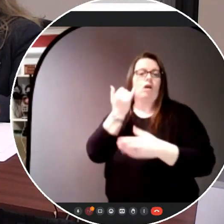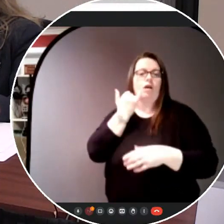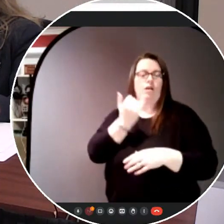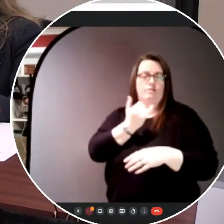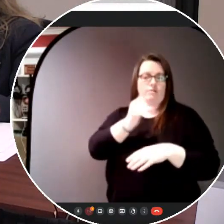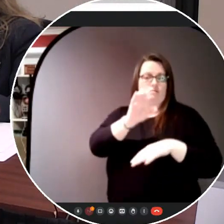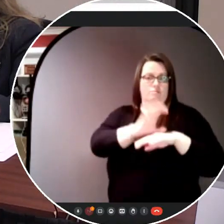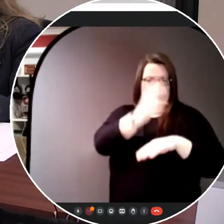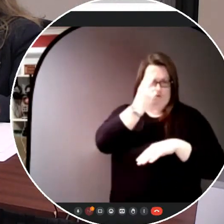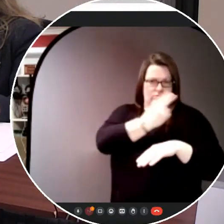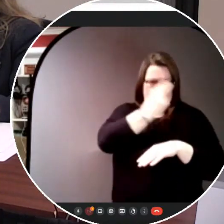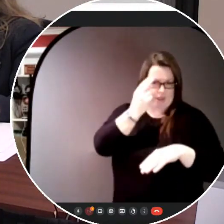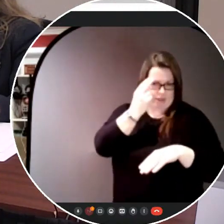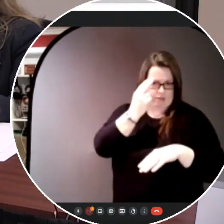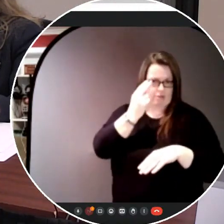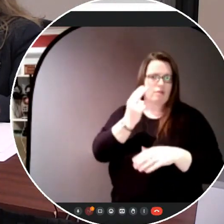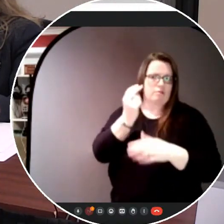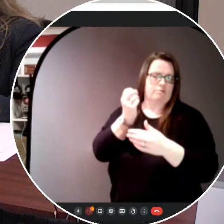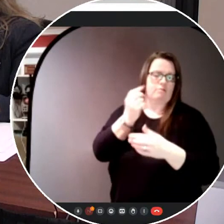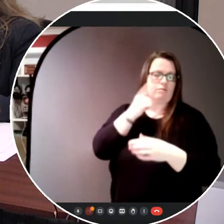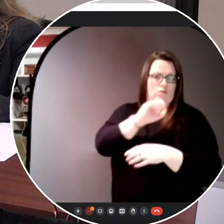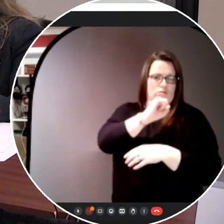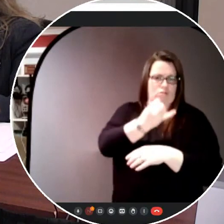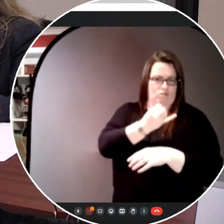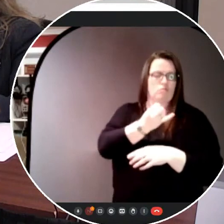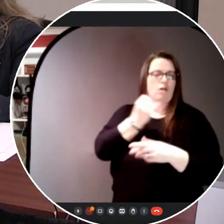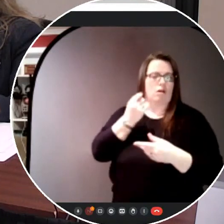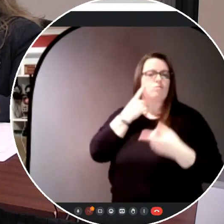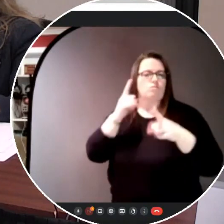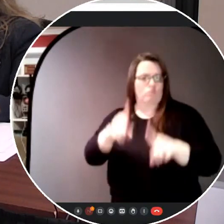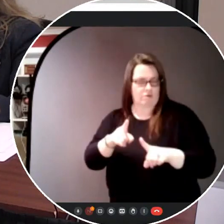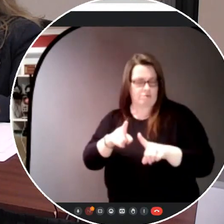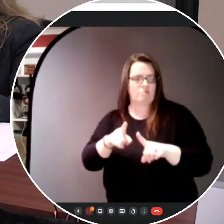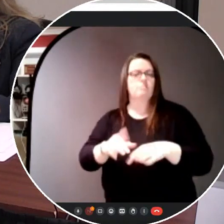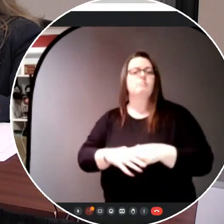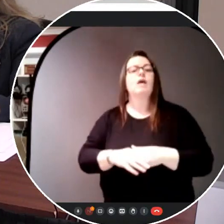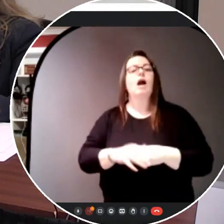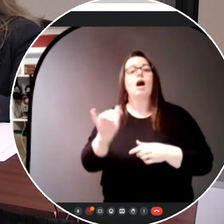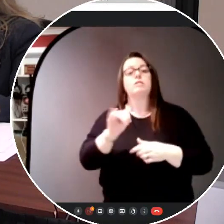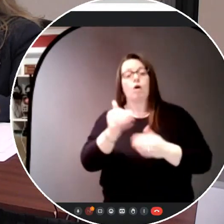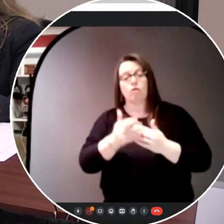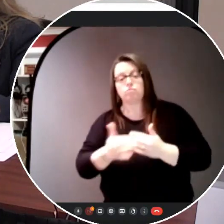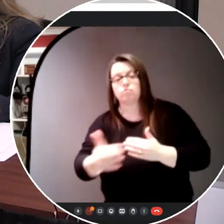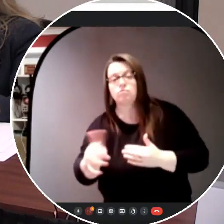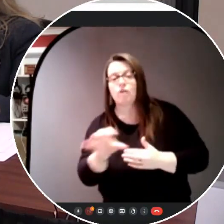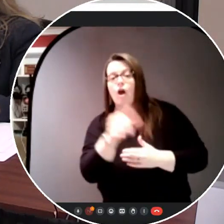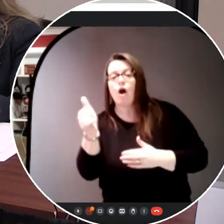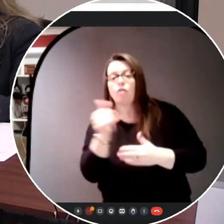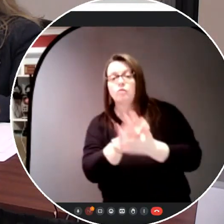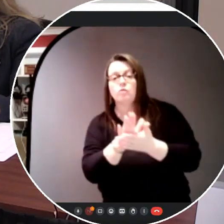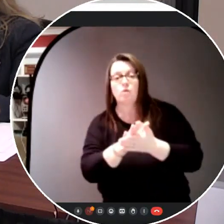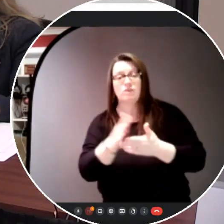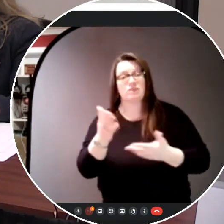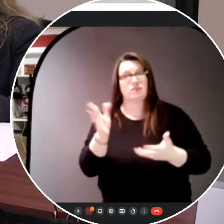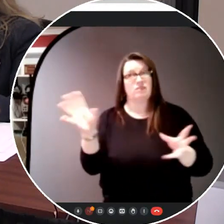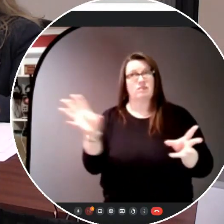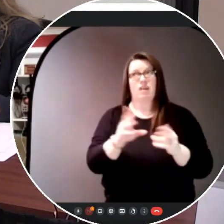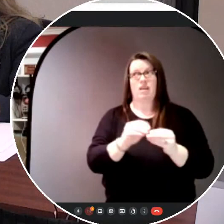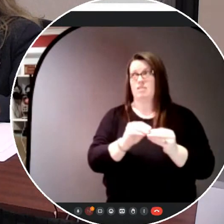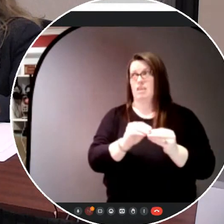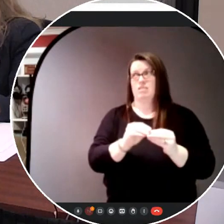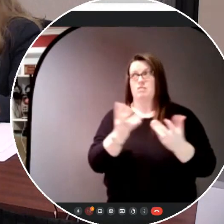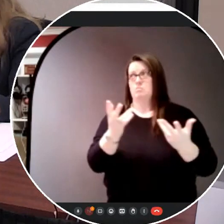John's. And finally, that future schools, because there are roughly three dozen schools covered under this